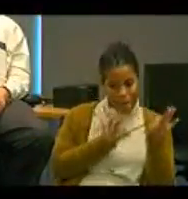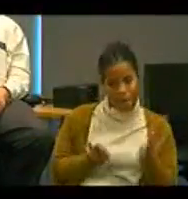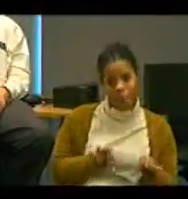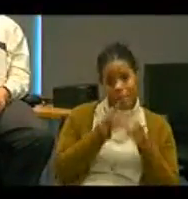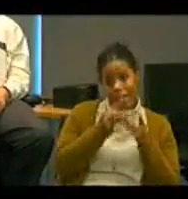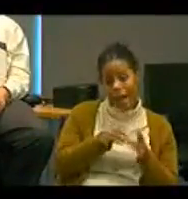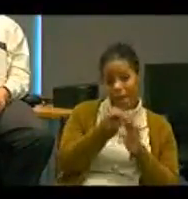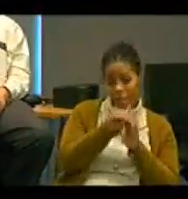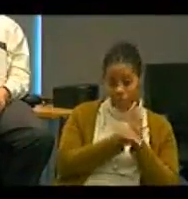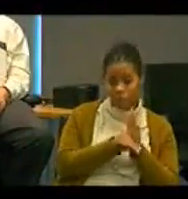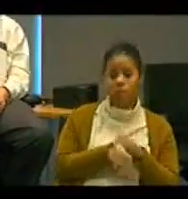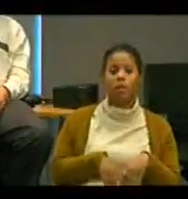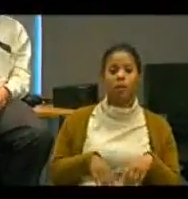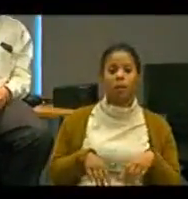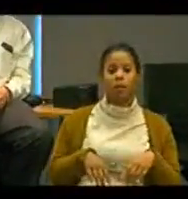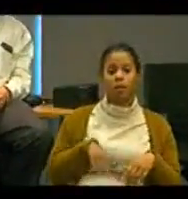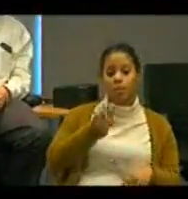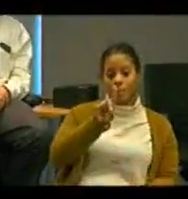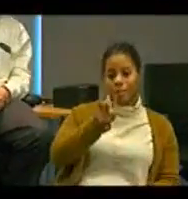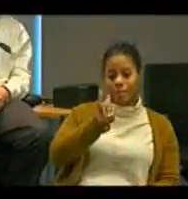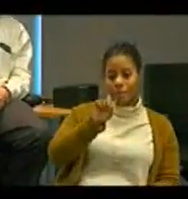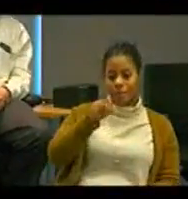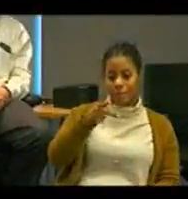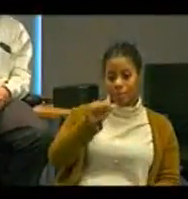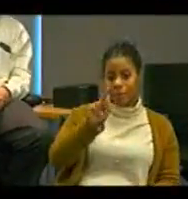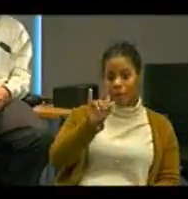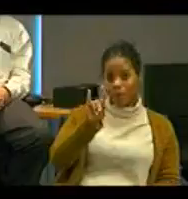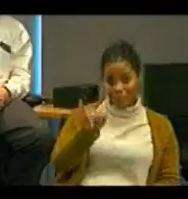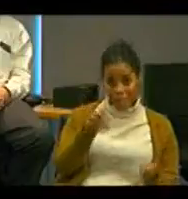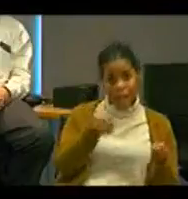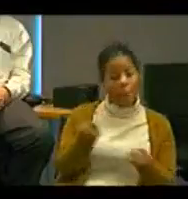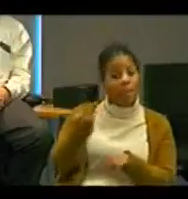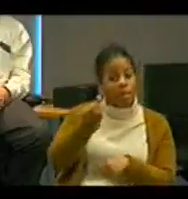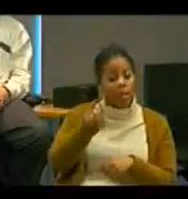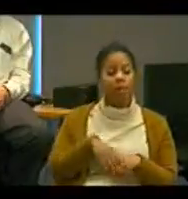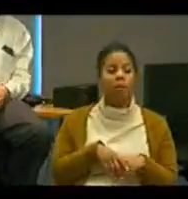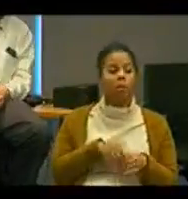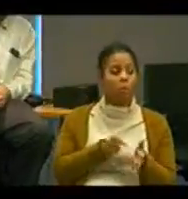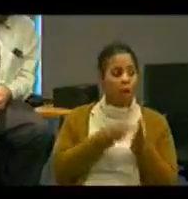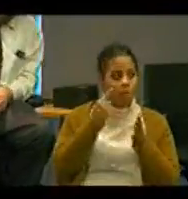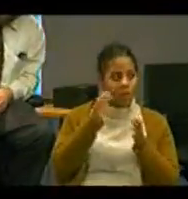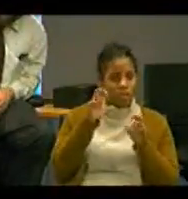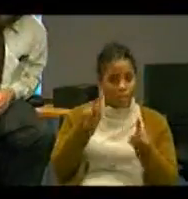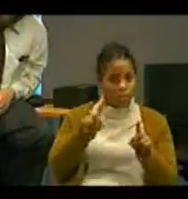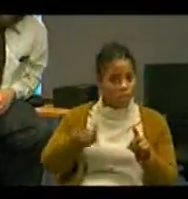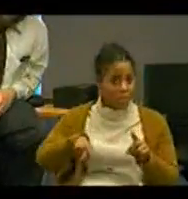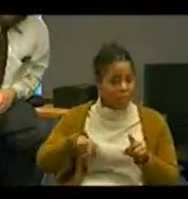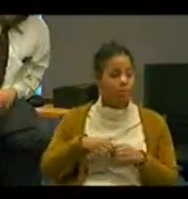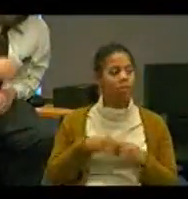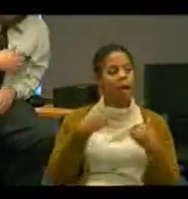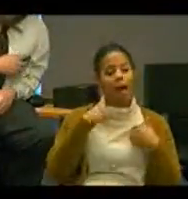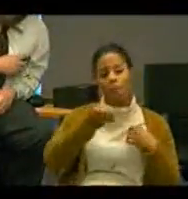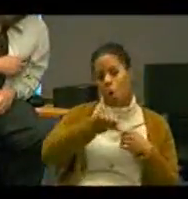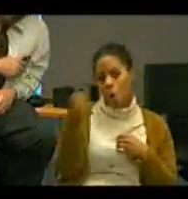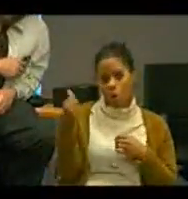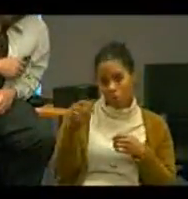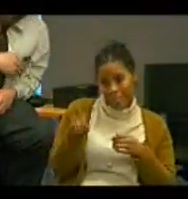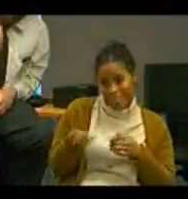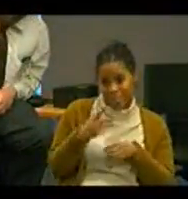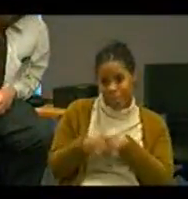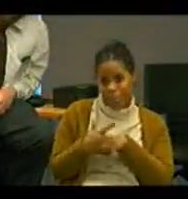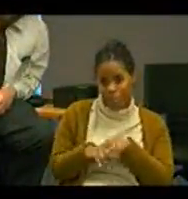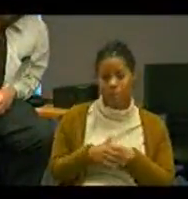disparity exist? Is it absolutely necessary for an educational need? And are there other means available? Now, that is the